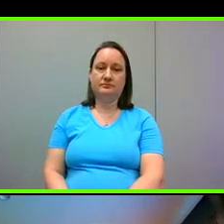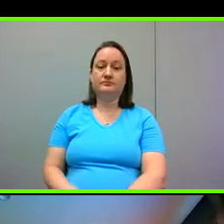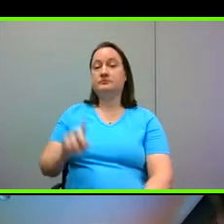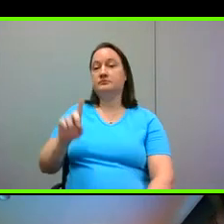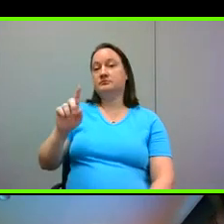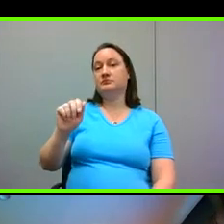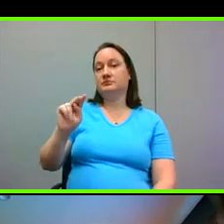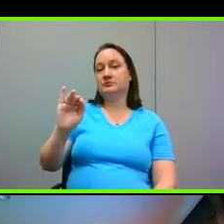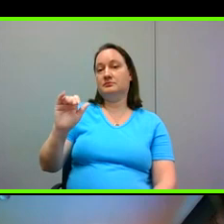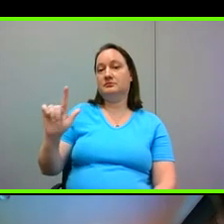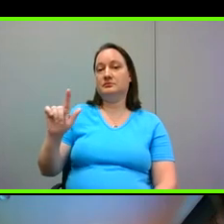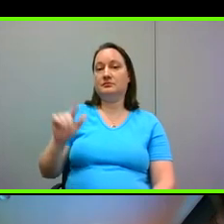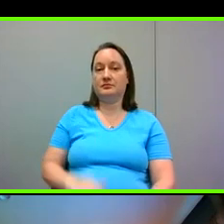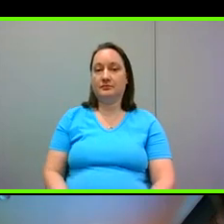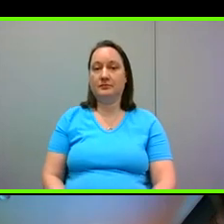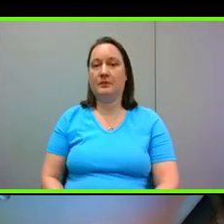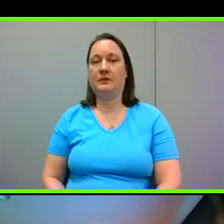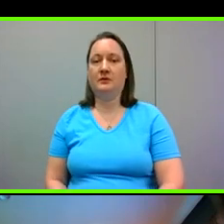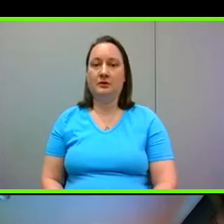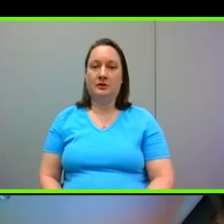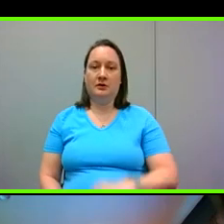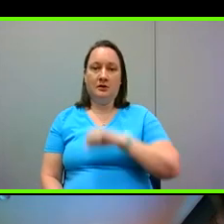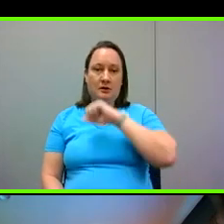Daniel Lufkin.